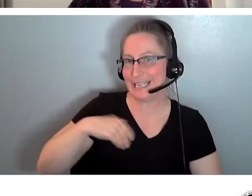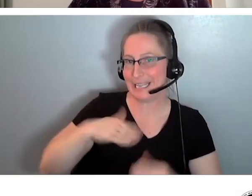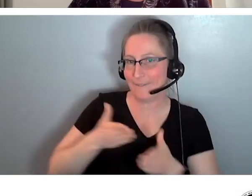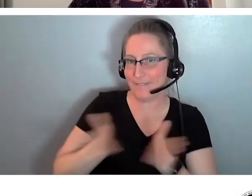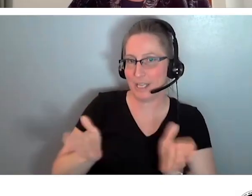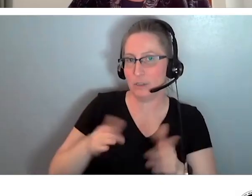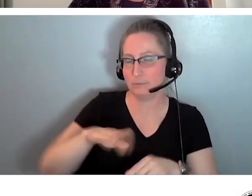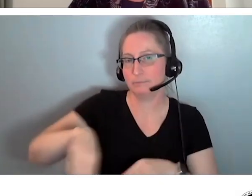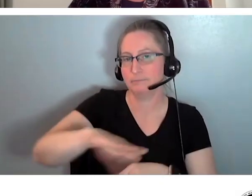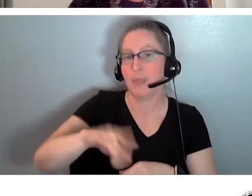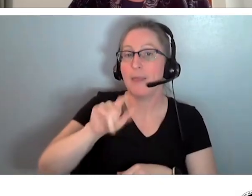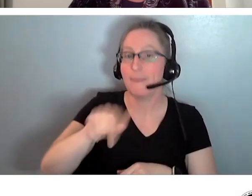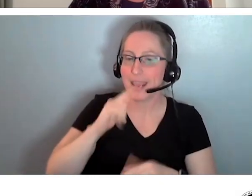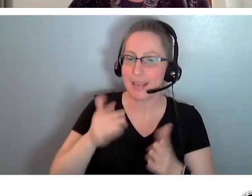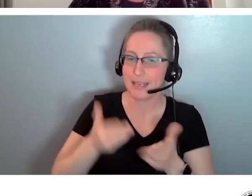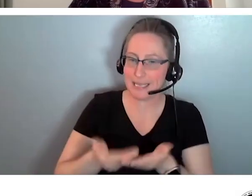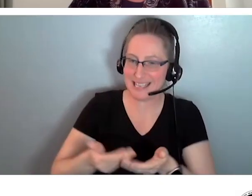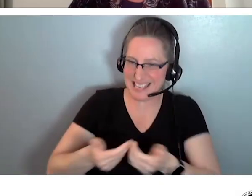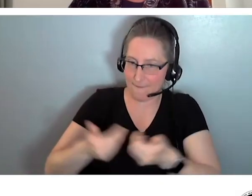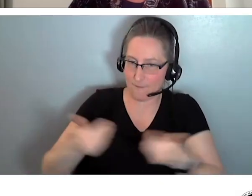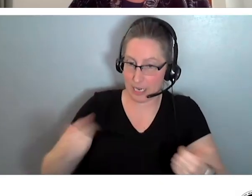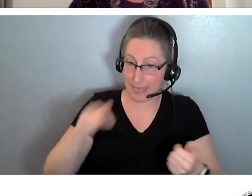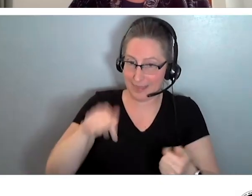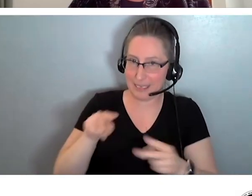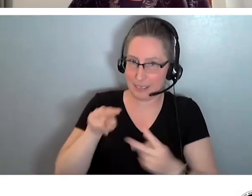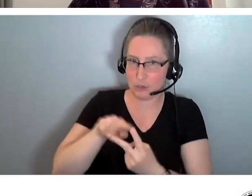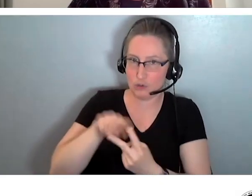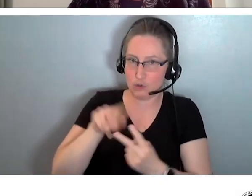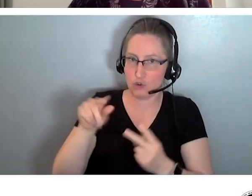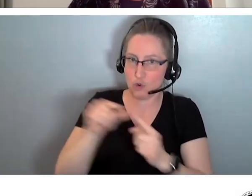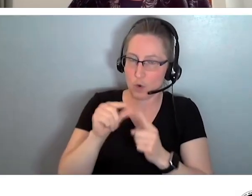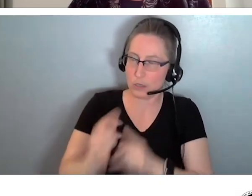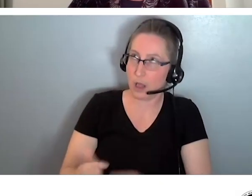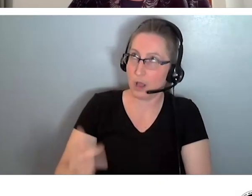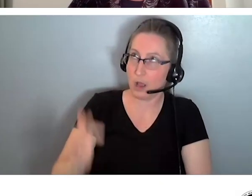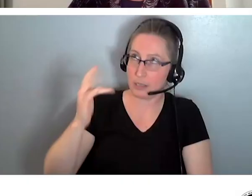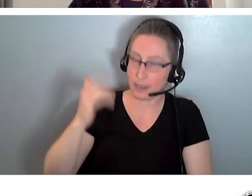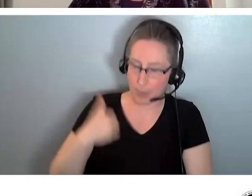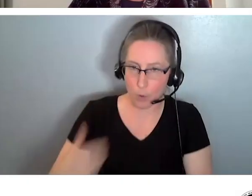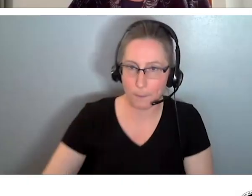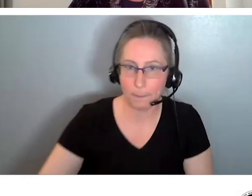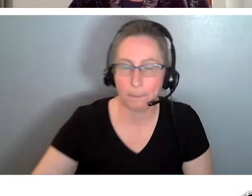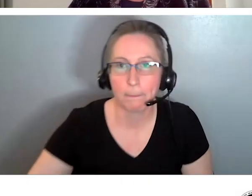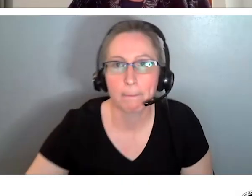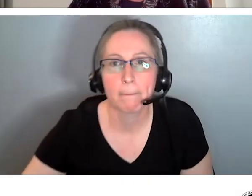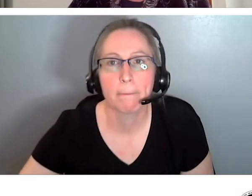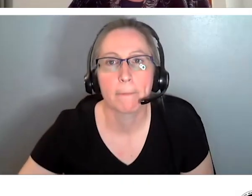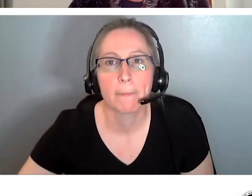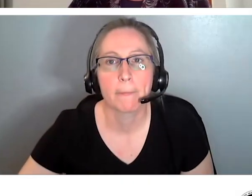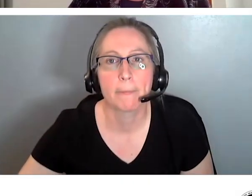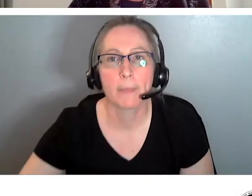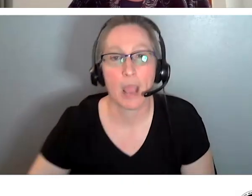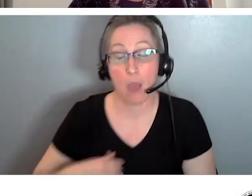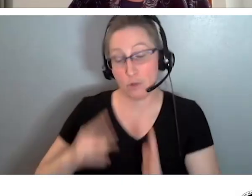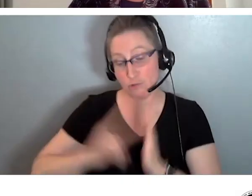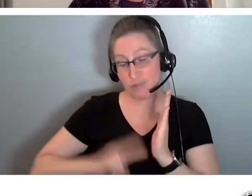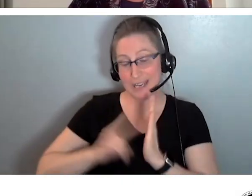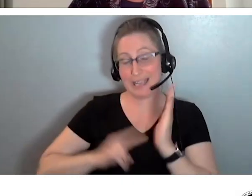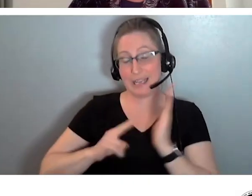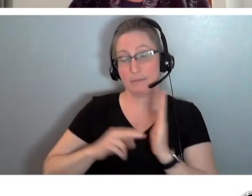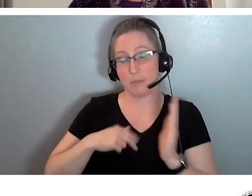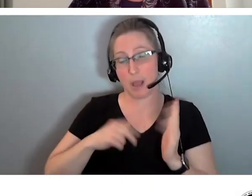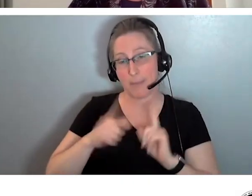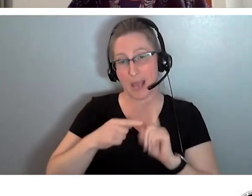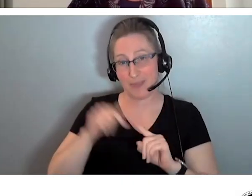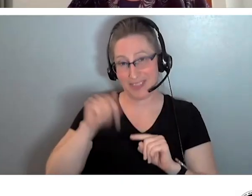having differentiated these two terms a long time ago. And when I was reading literature in their field, it